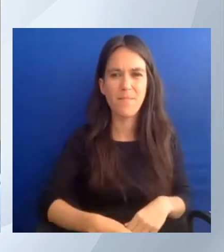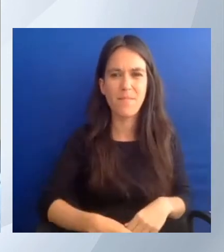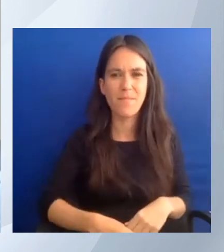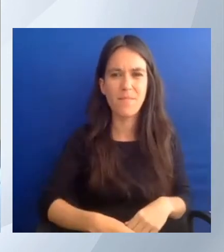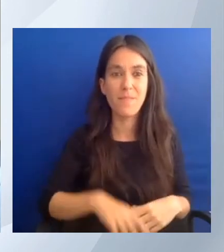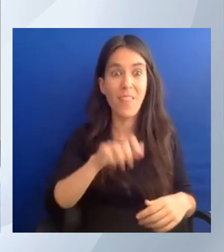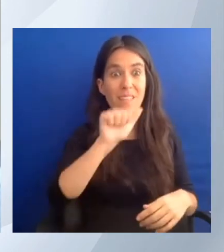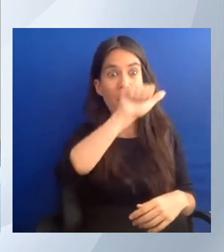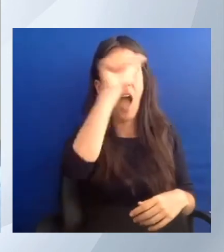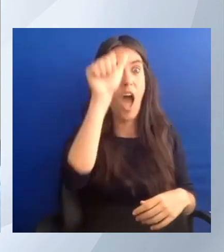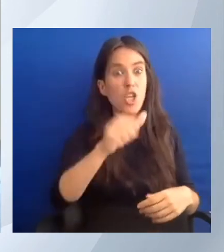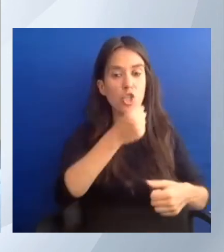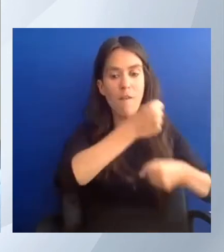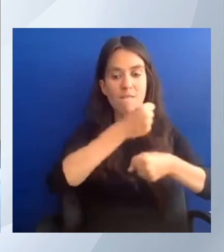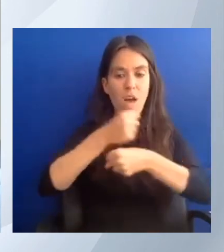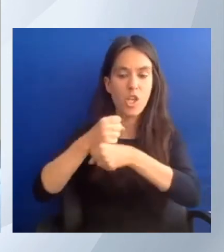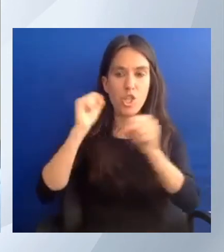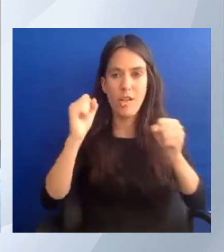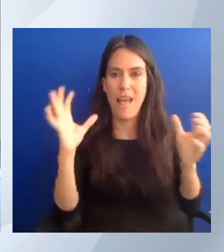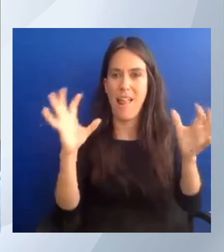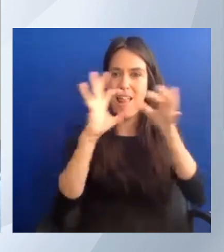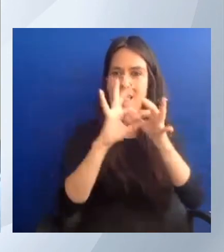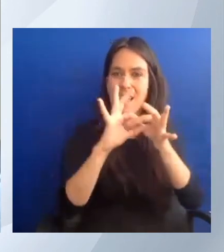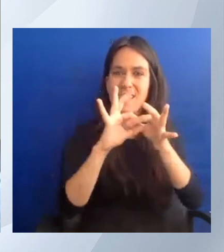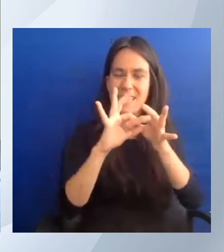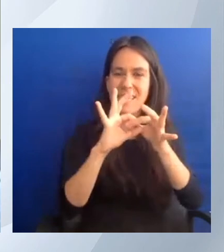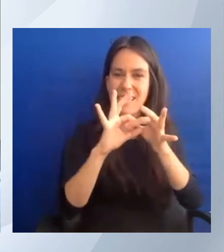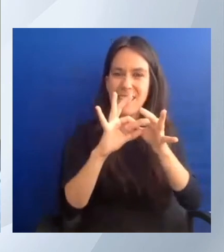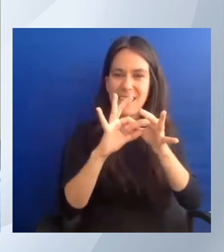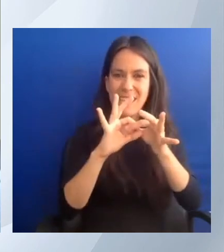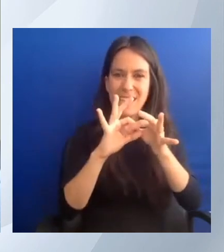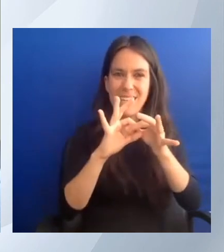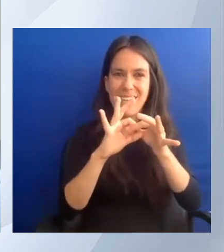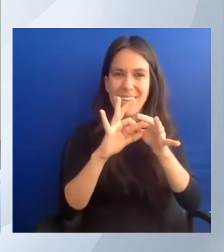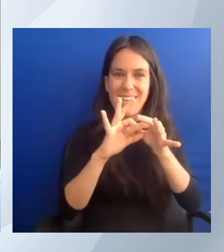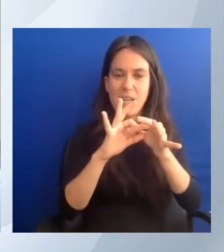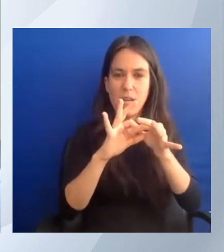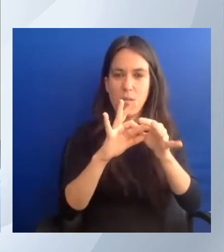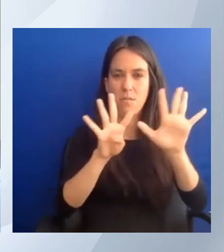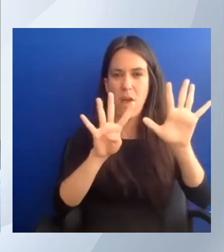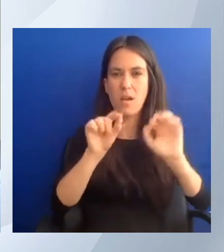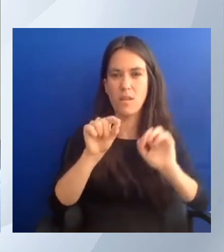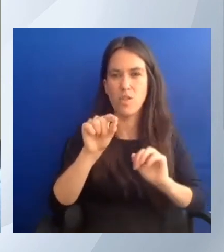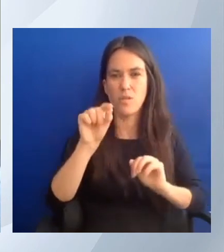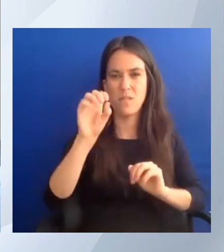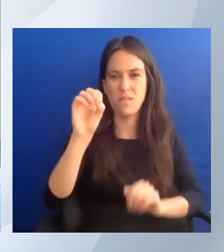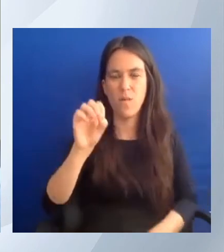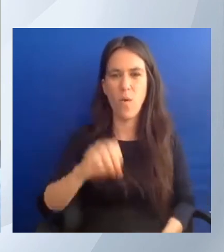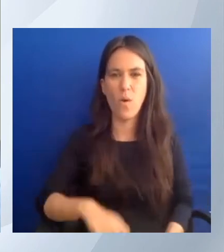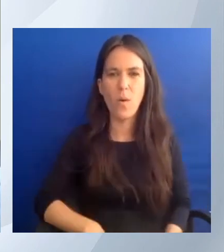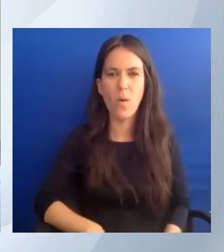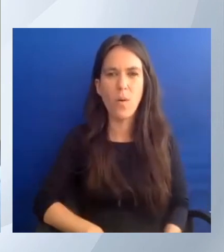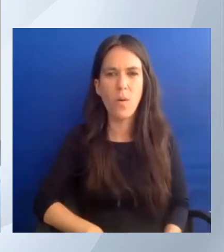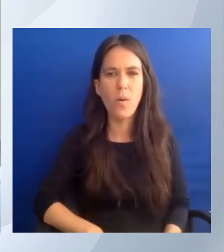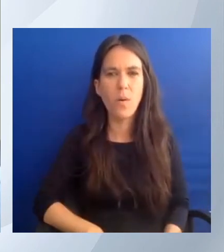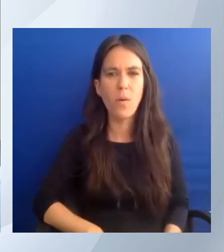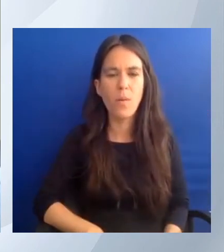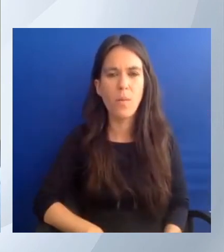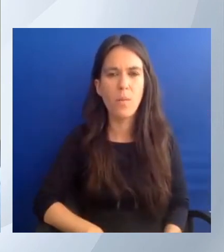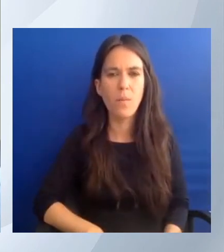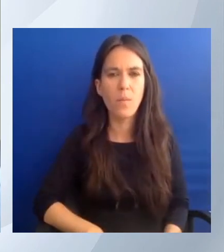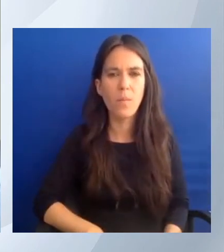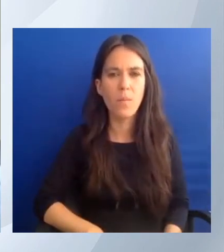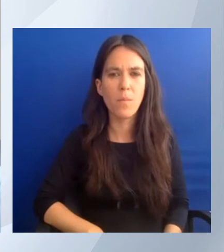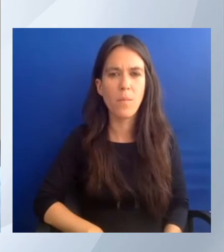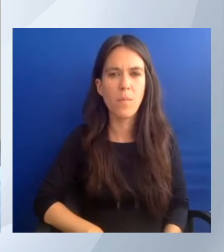Functions. If you go on the open source blogs, cloudblogs.microsoft.com, you can find an